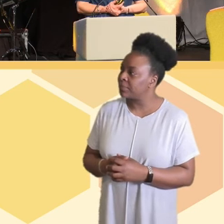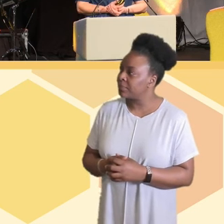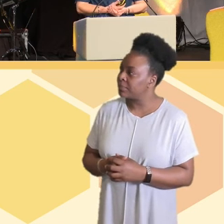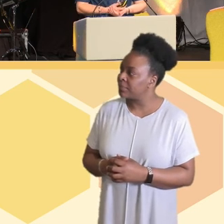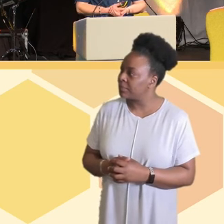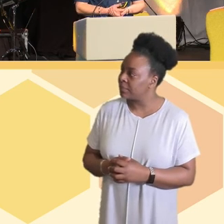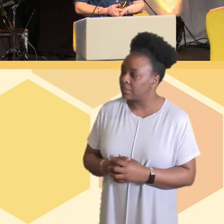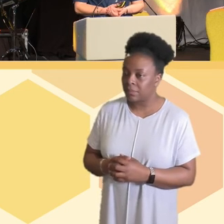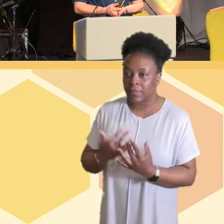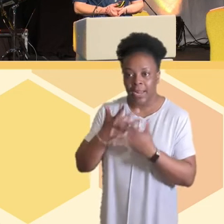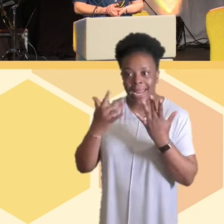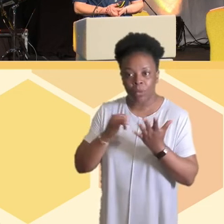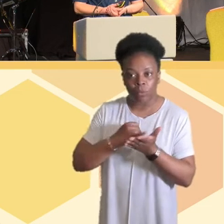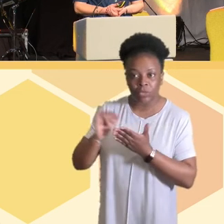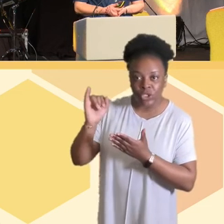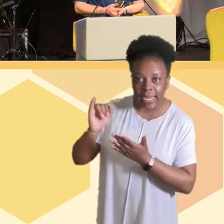Any against?